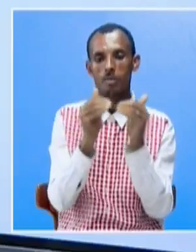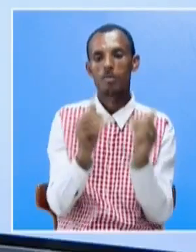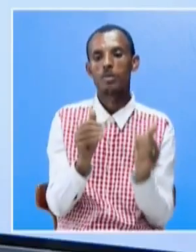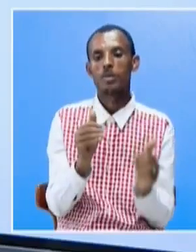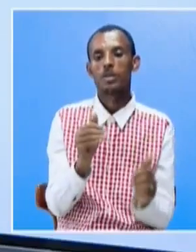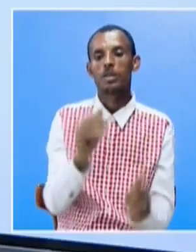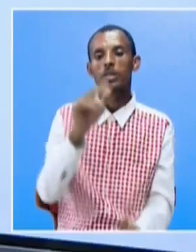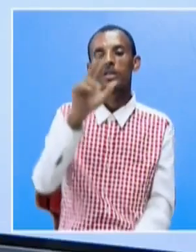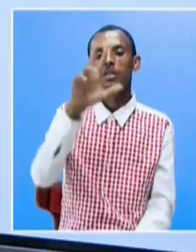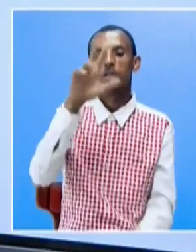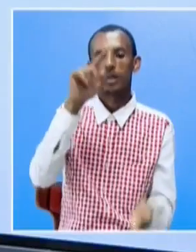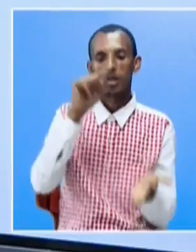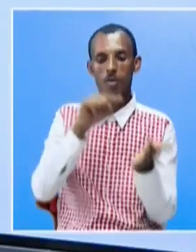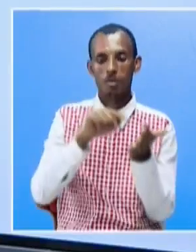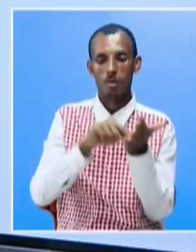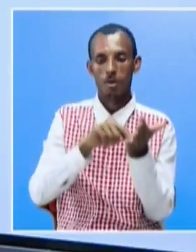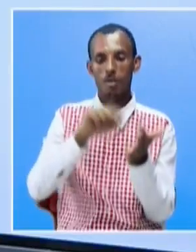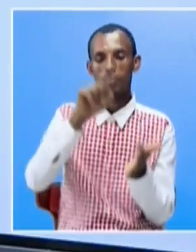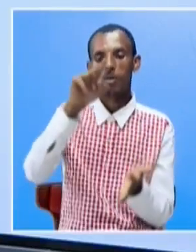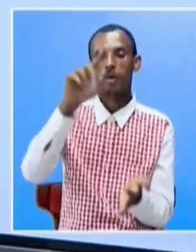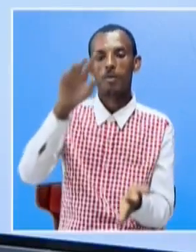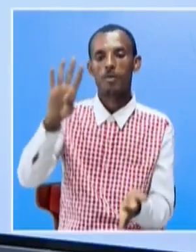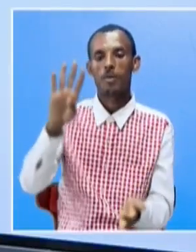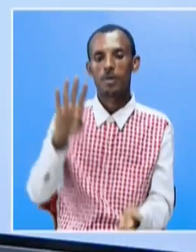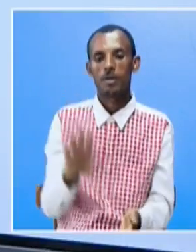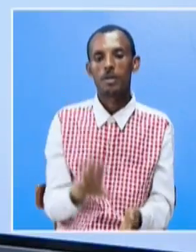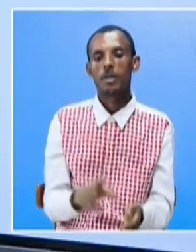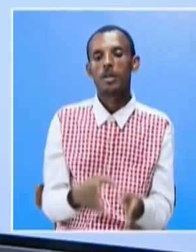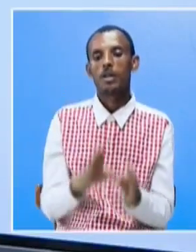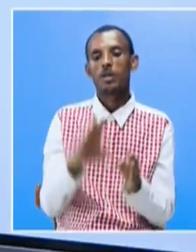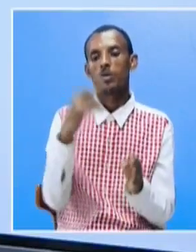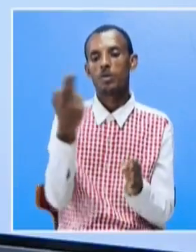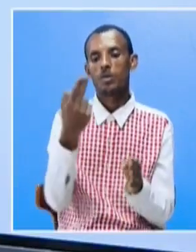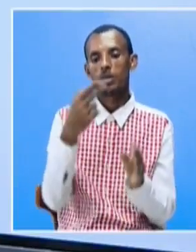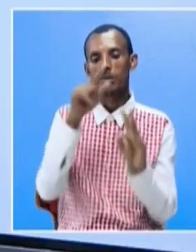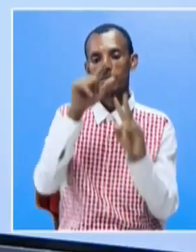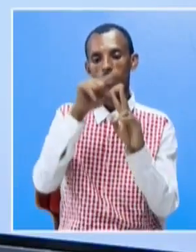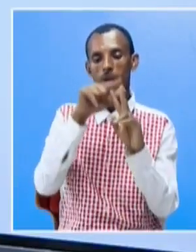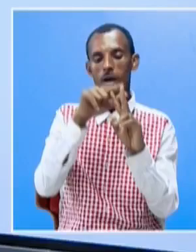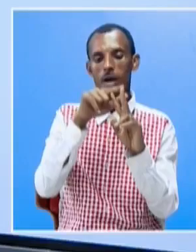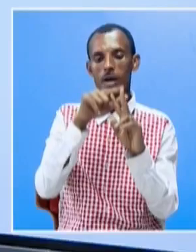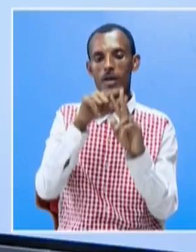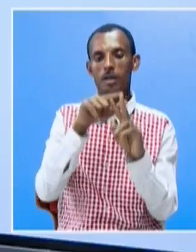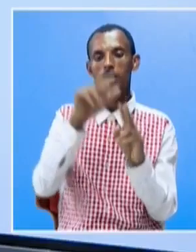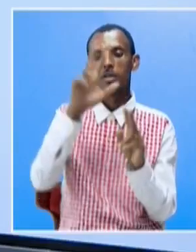be 3.14. Let's use pi to be this